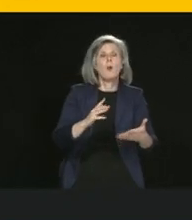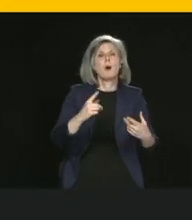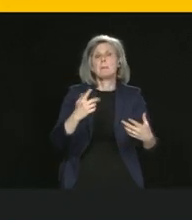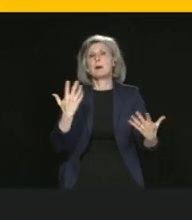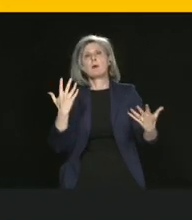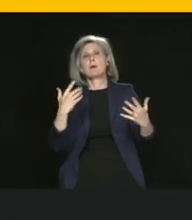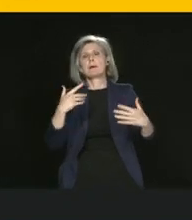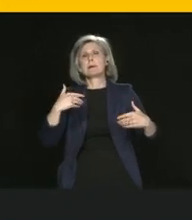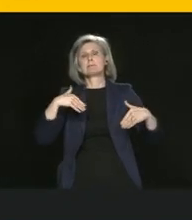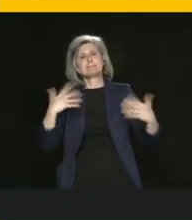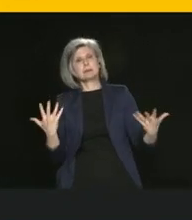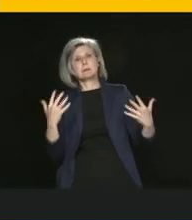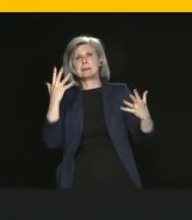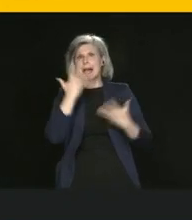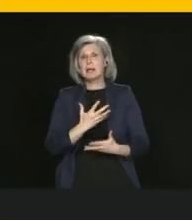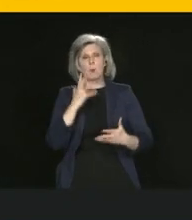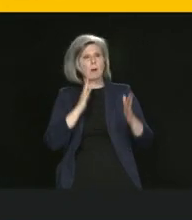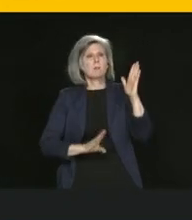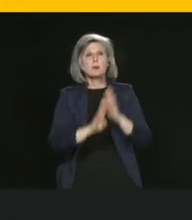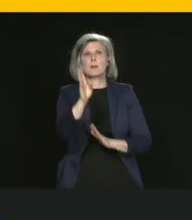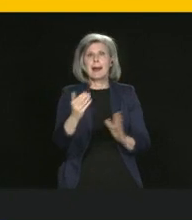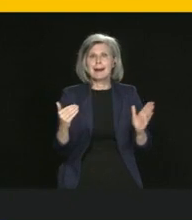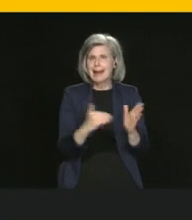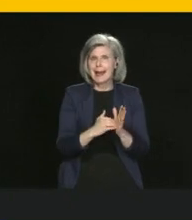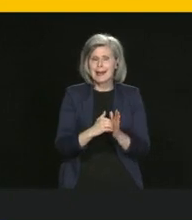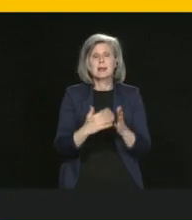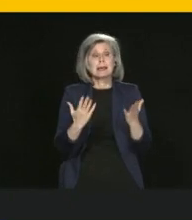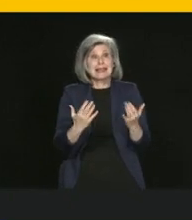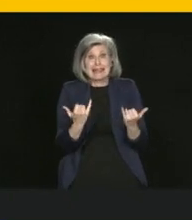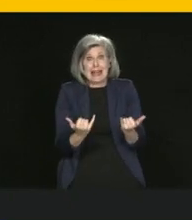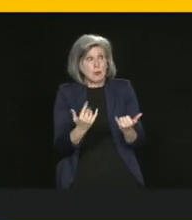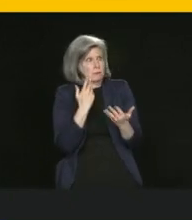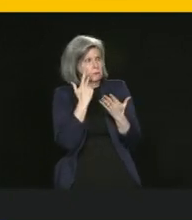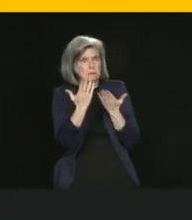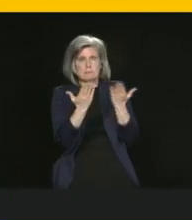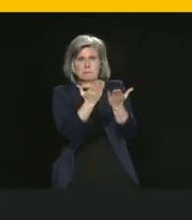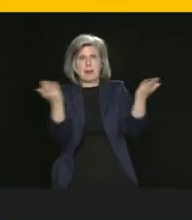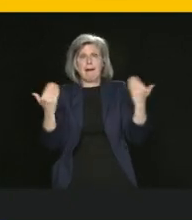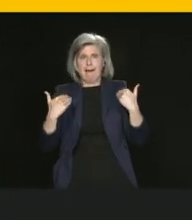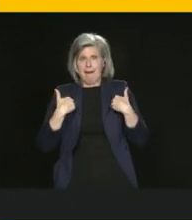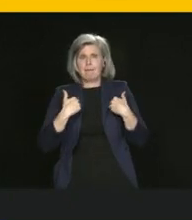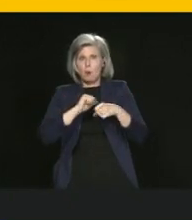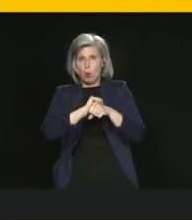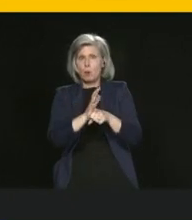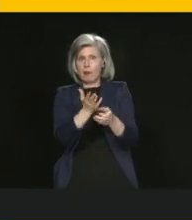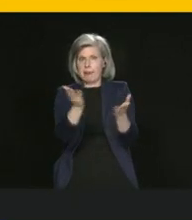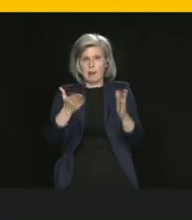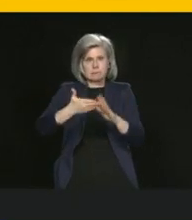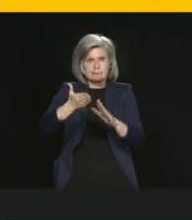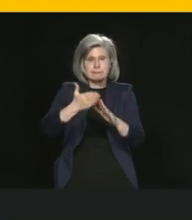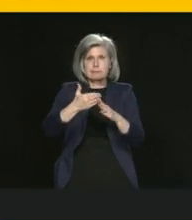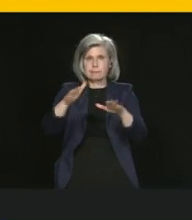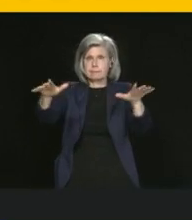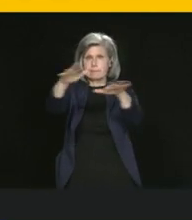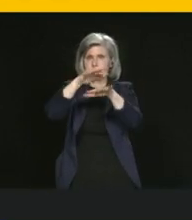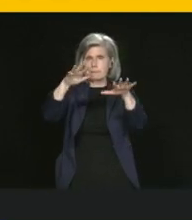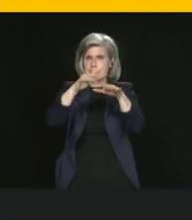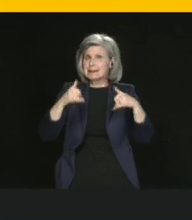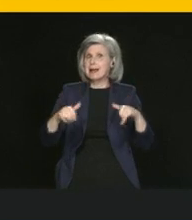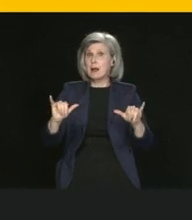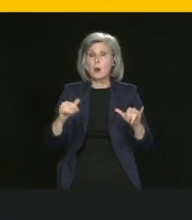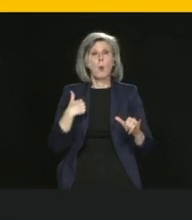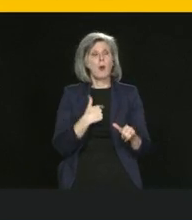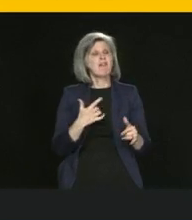still very much with us. There is no room for complacency with COVID-19. We all need to keep up with public health